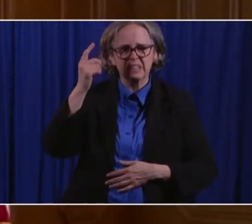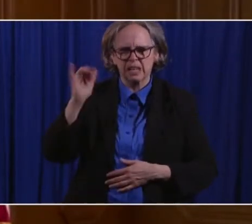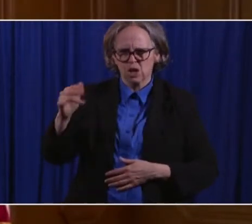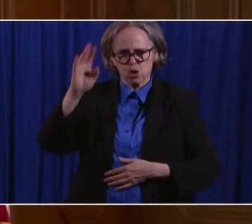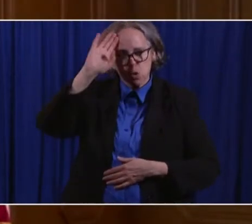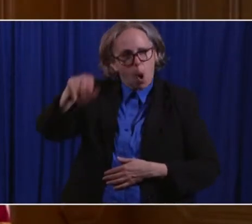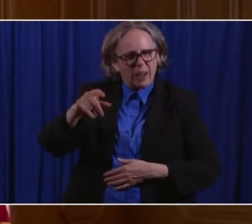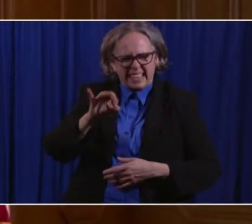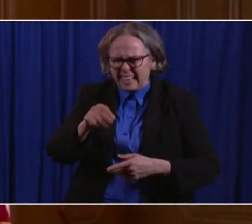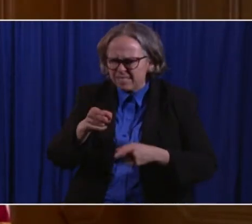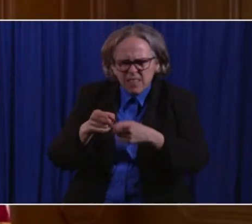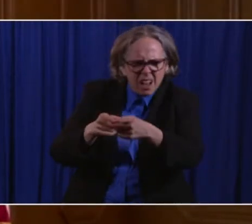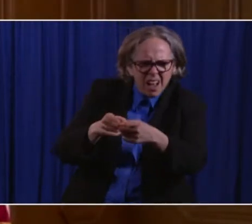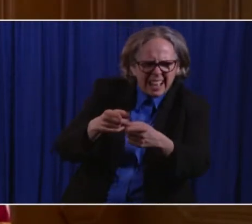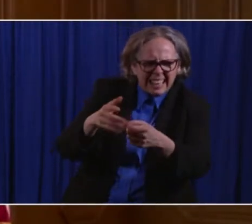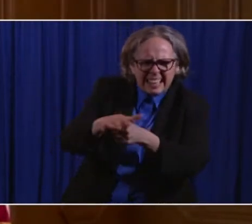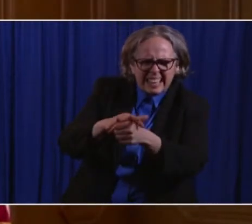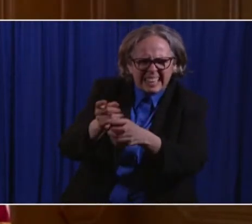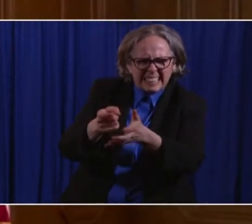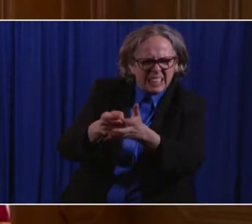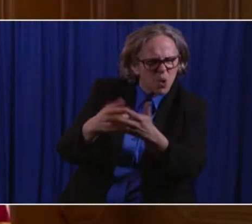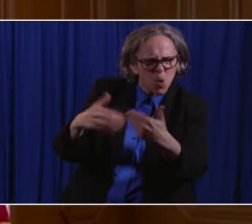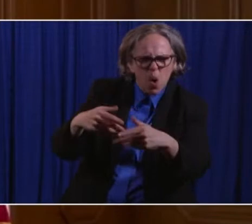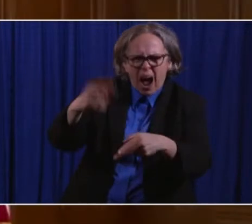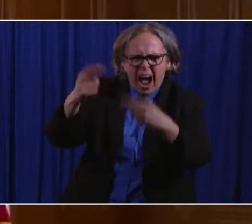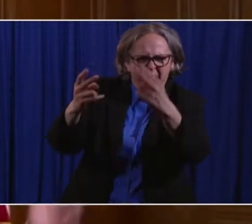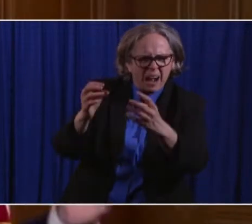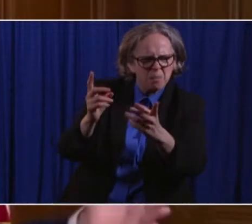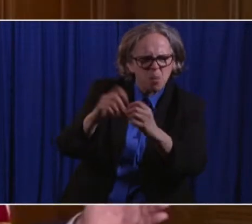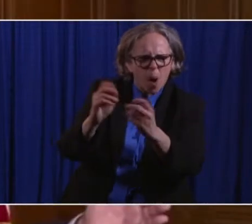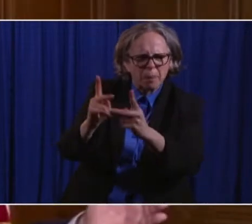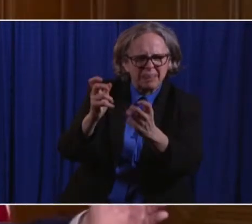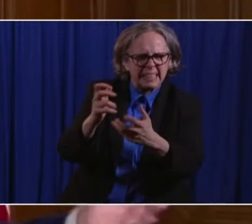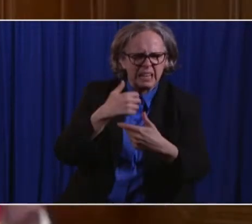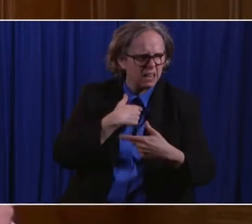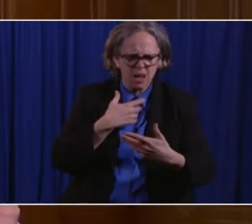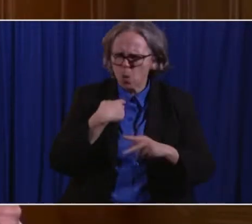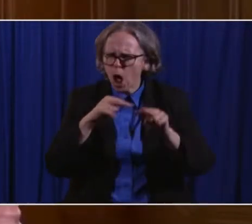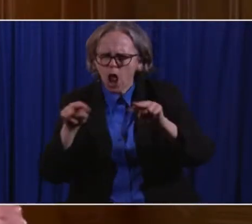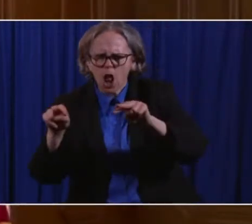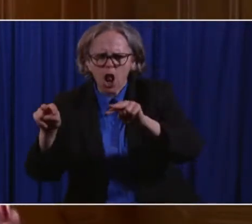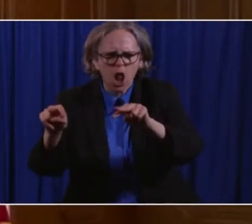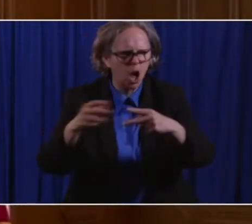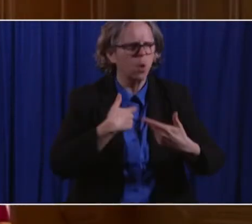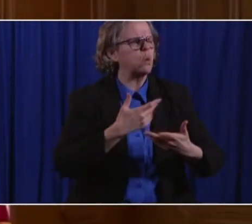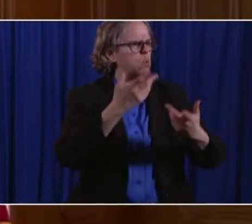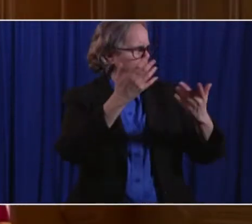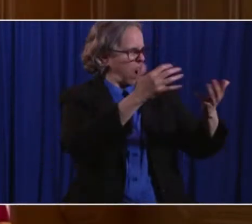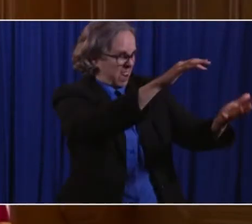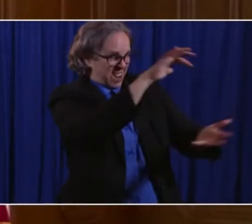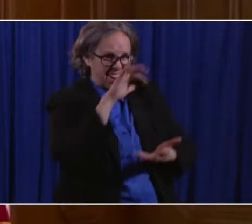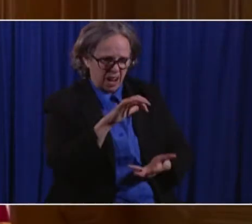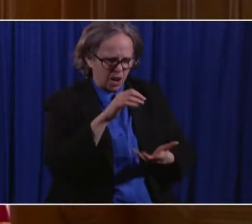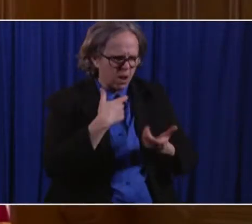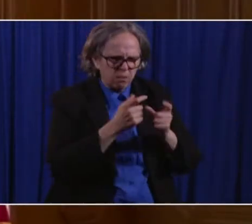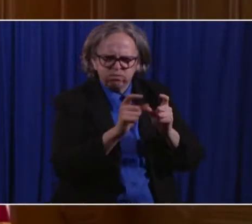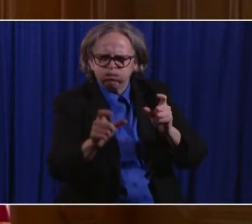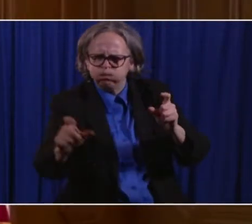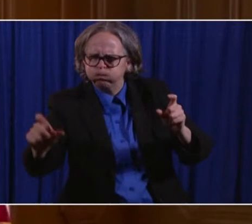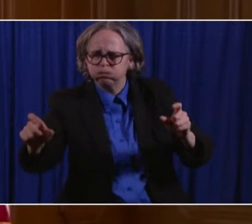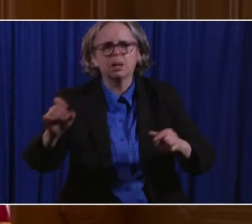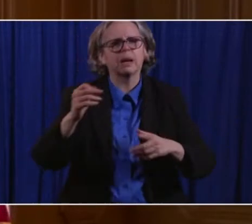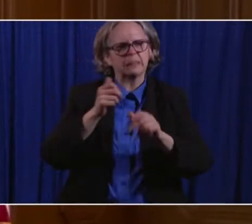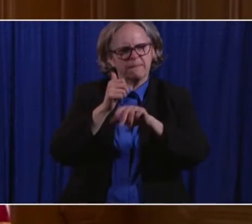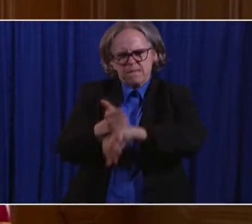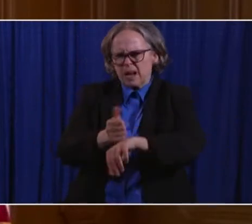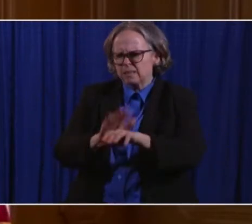allocations across Ohio. We make the allocations every Thursday. We find out on Tuesday what's coming into Ohio, what the federal government's going to give